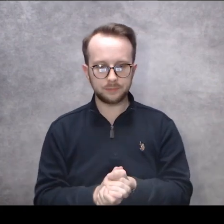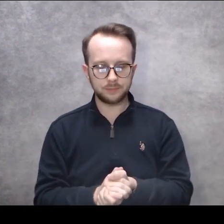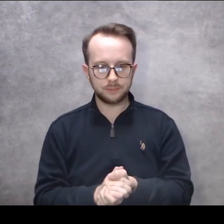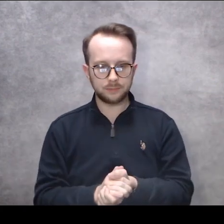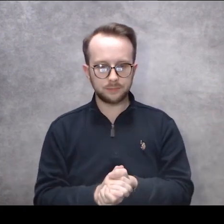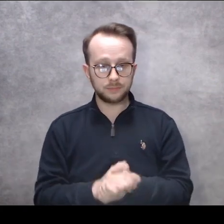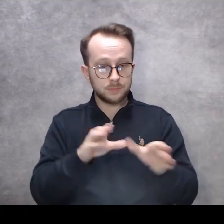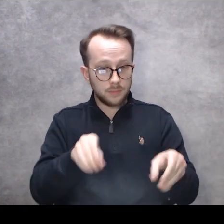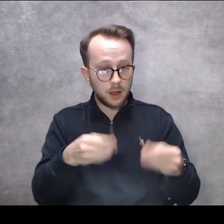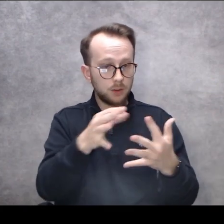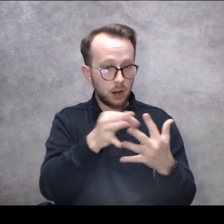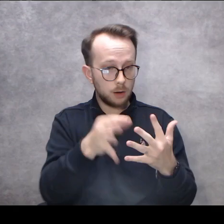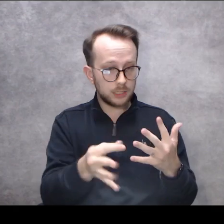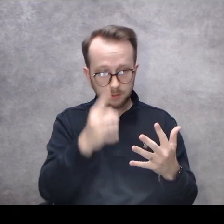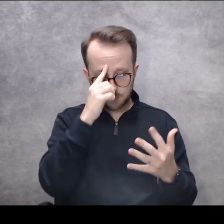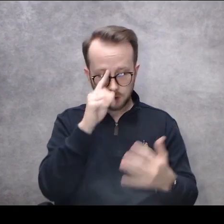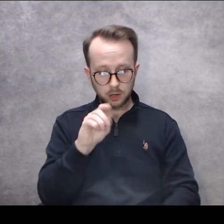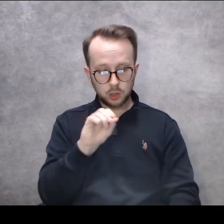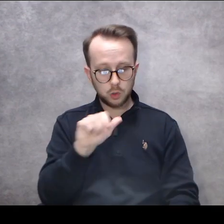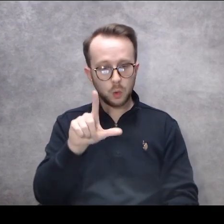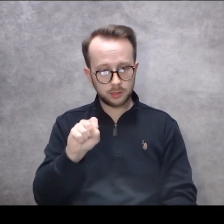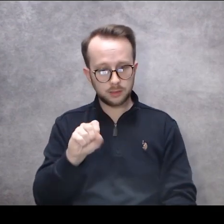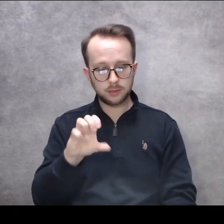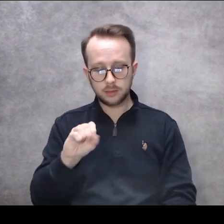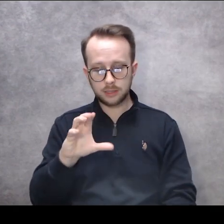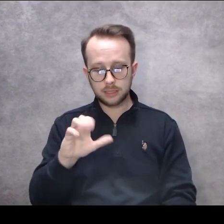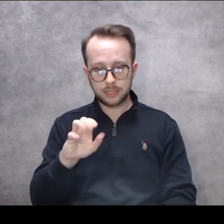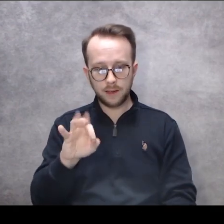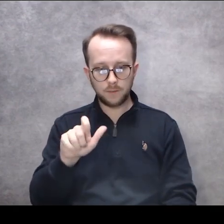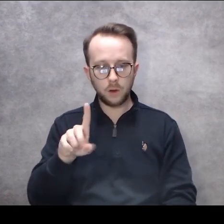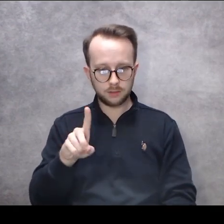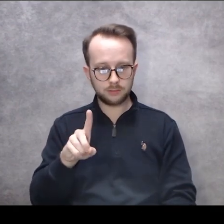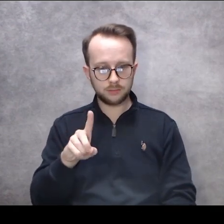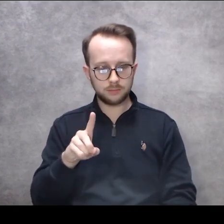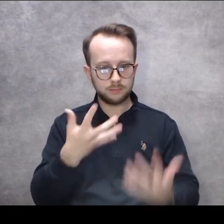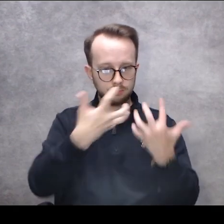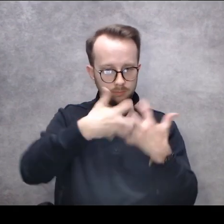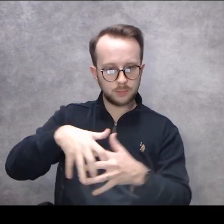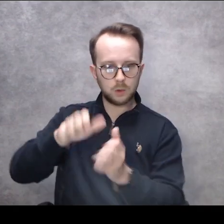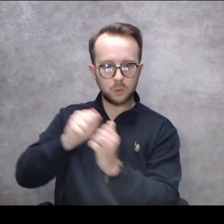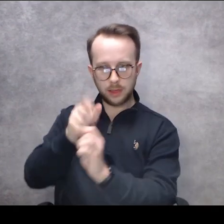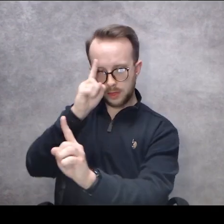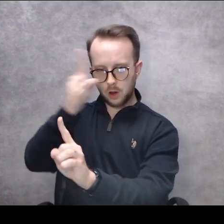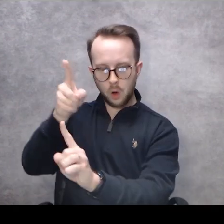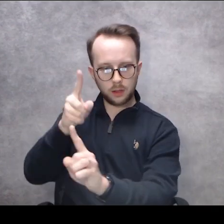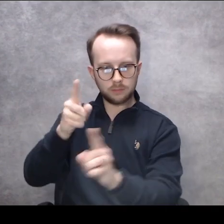Offer options for tools and scaffolds that align with the learning goal and promote agency.